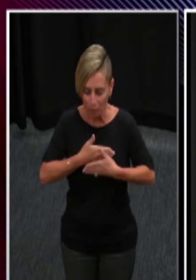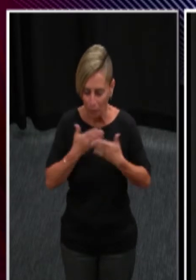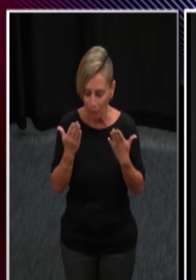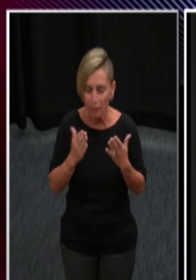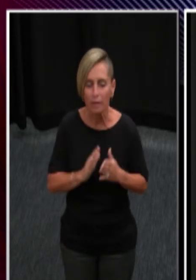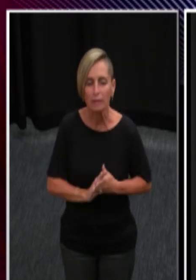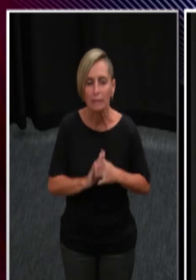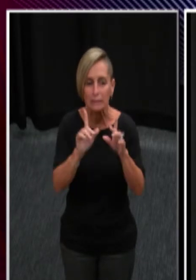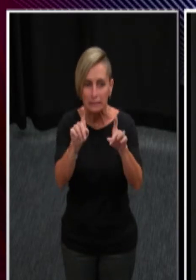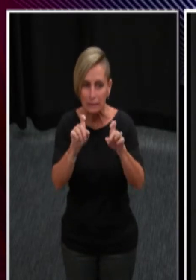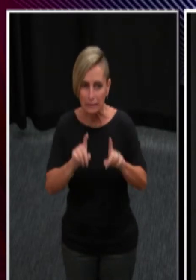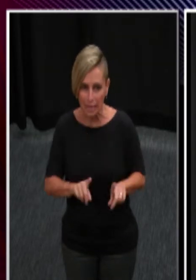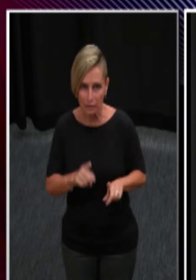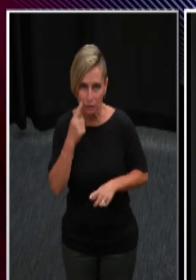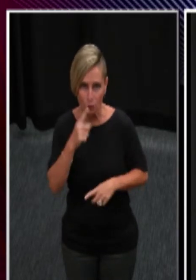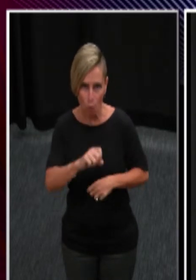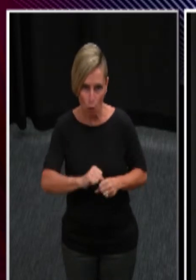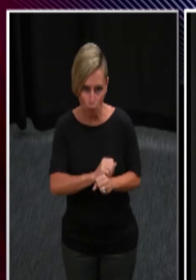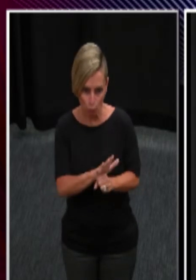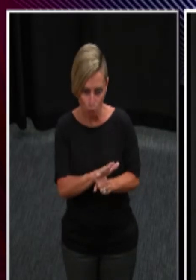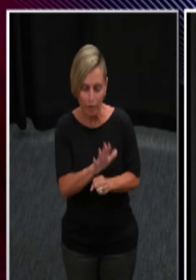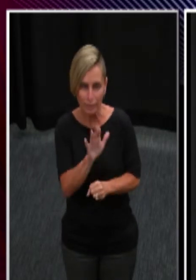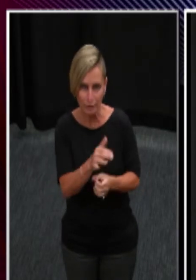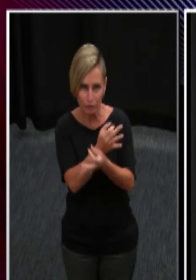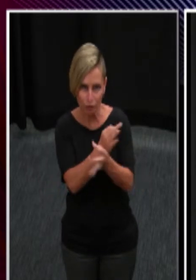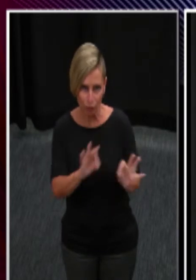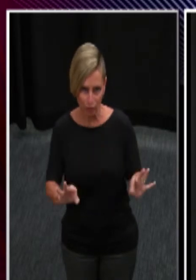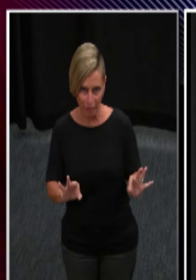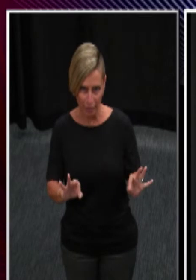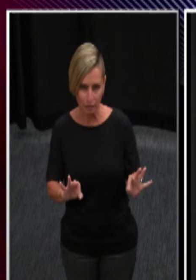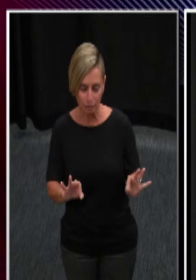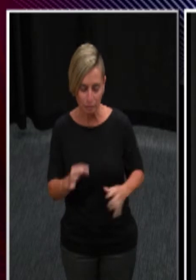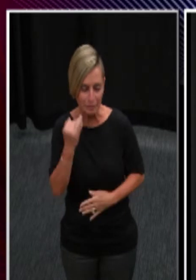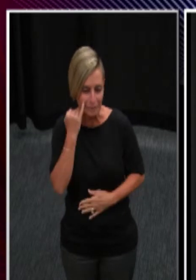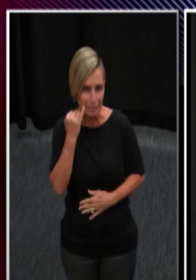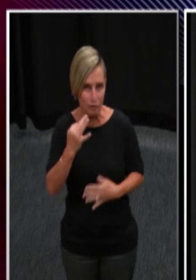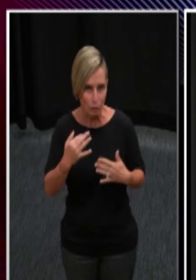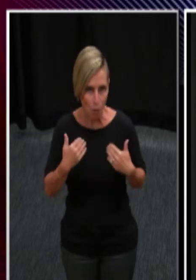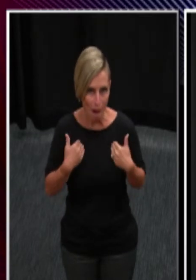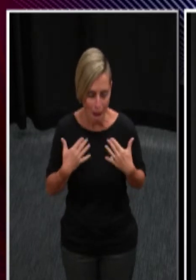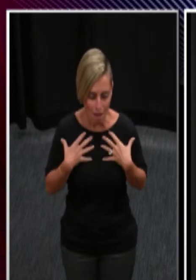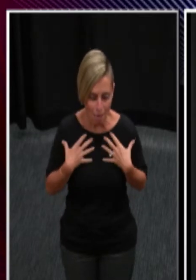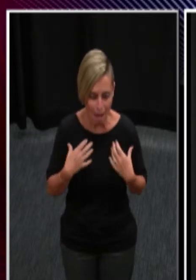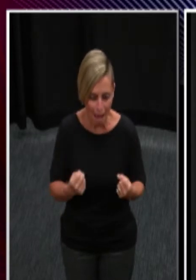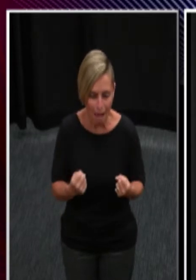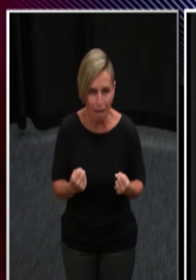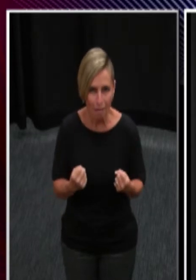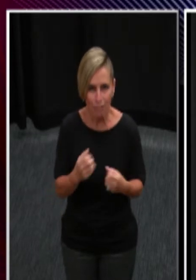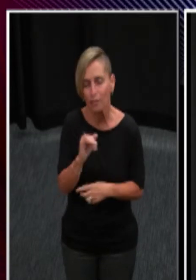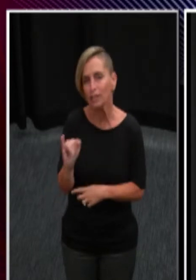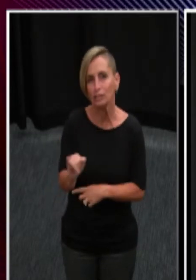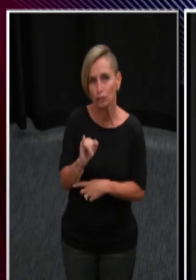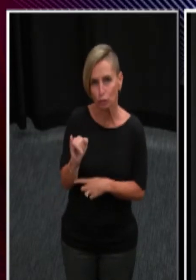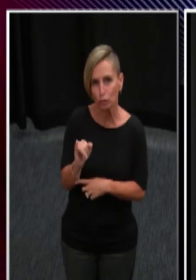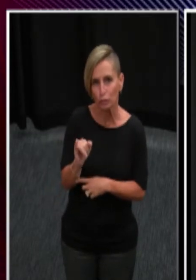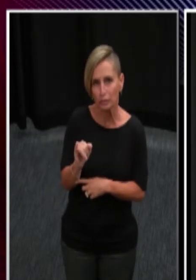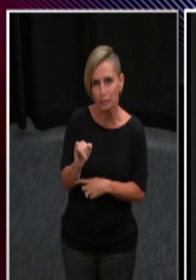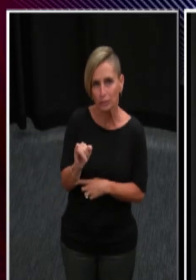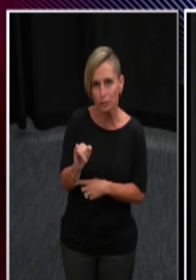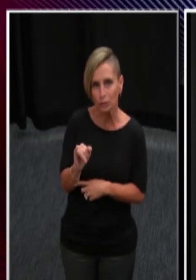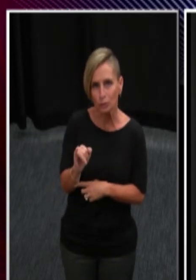free. For persons with health insurance, Allied Health will bill the insurance company and will